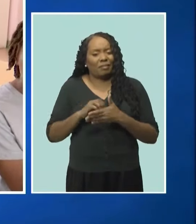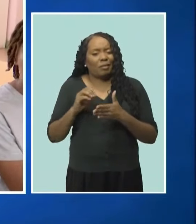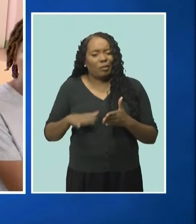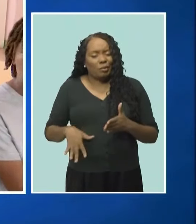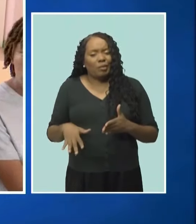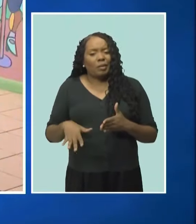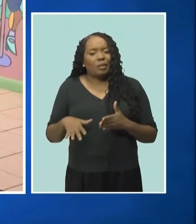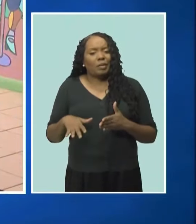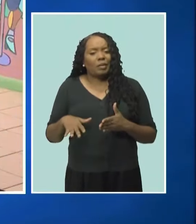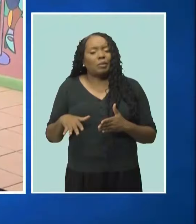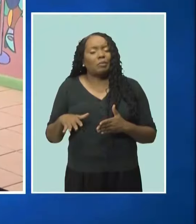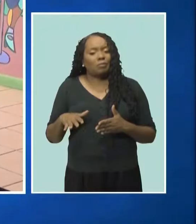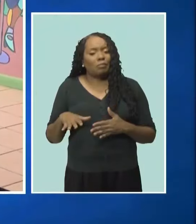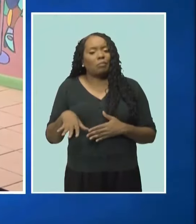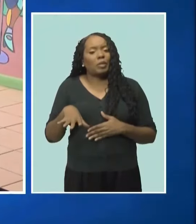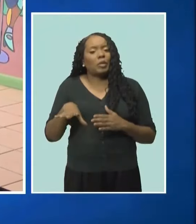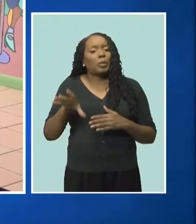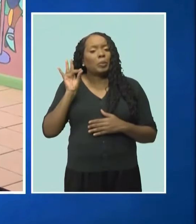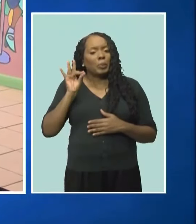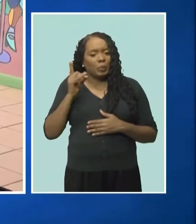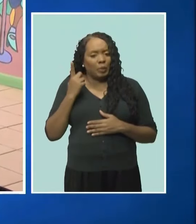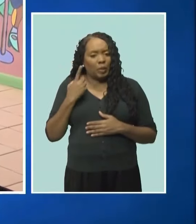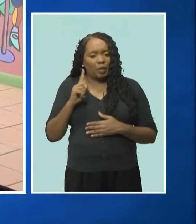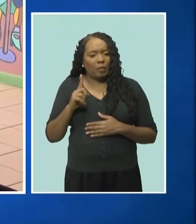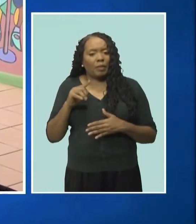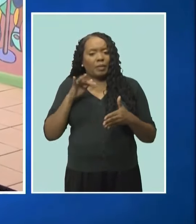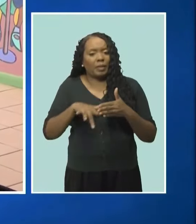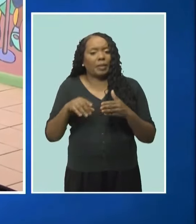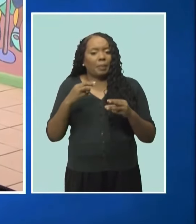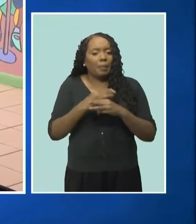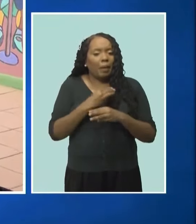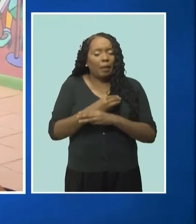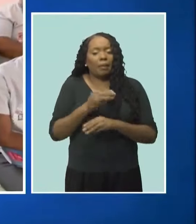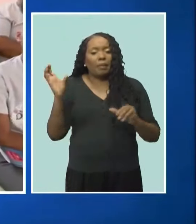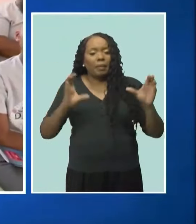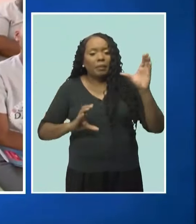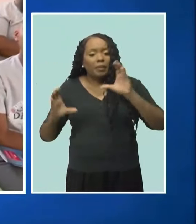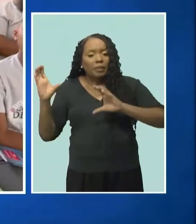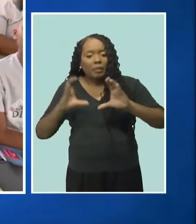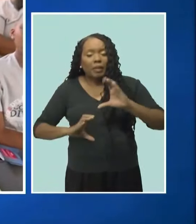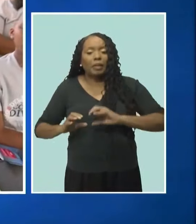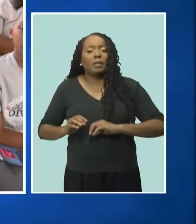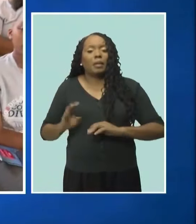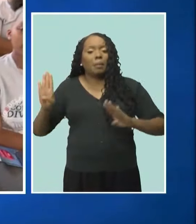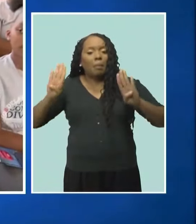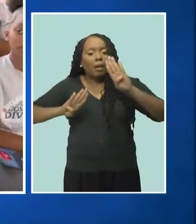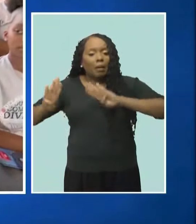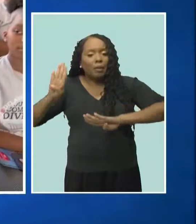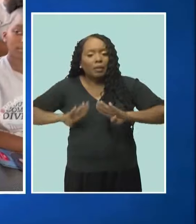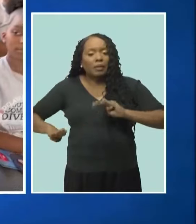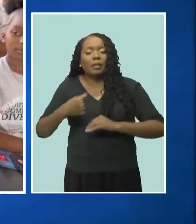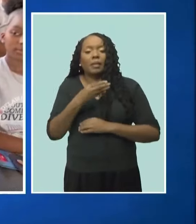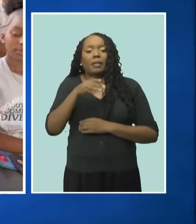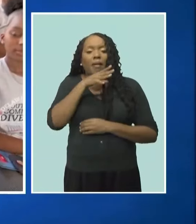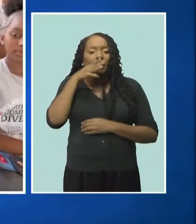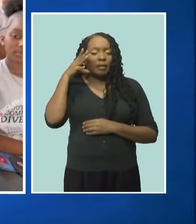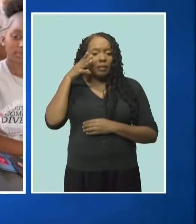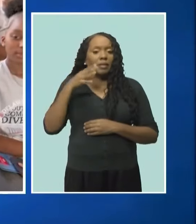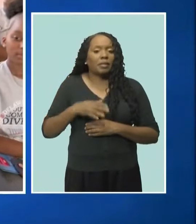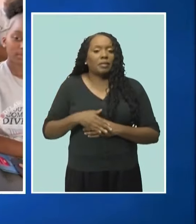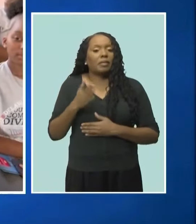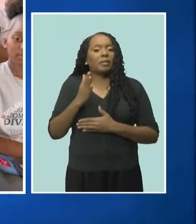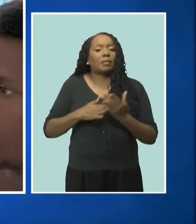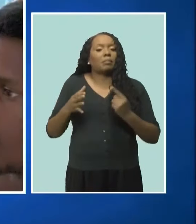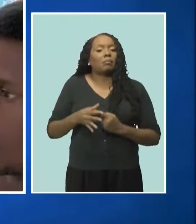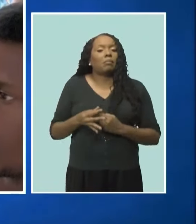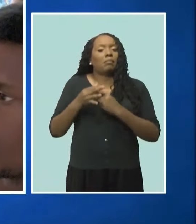selection process, 60 students were chosen to pursue studies in mathematics, chemistry, biology, and agriculture. Some of the